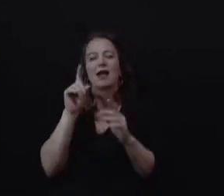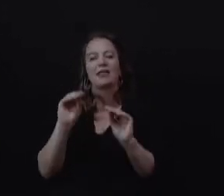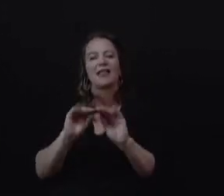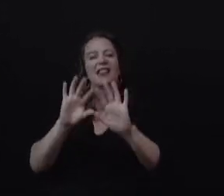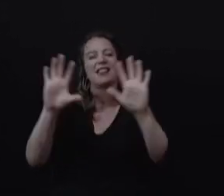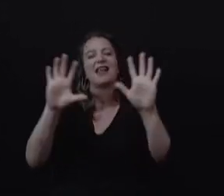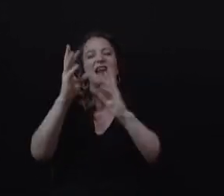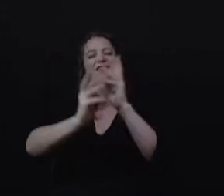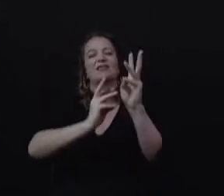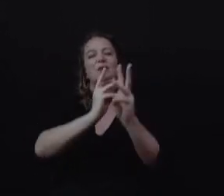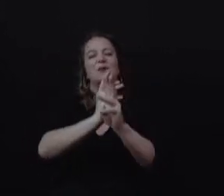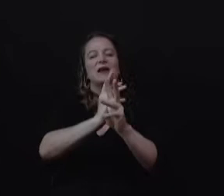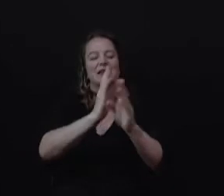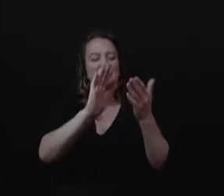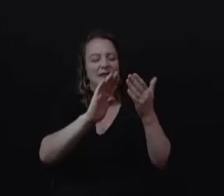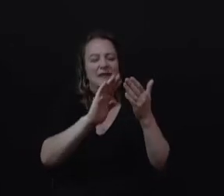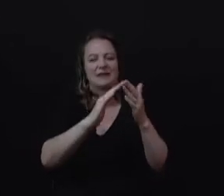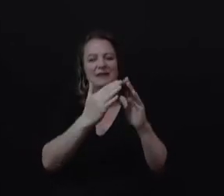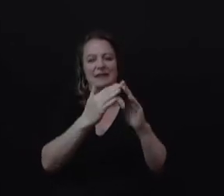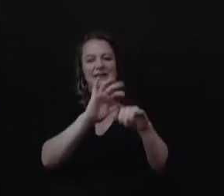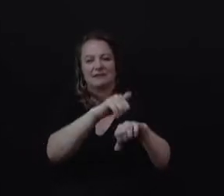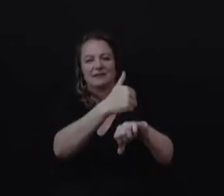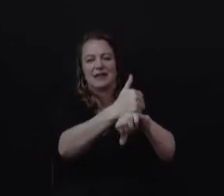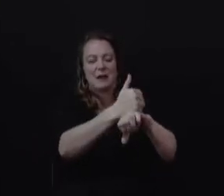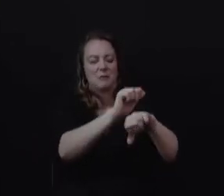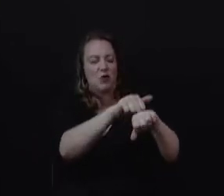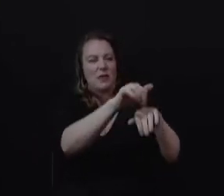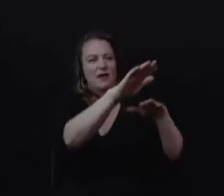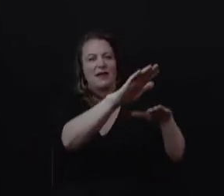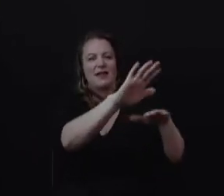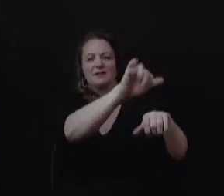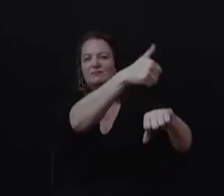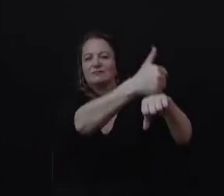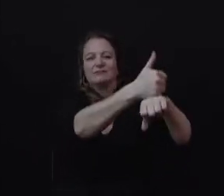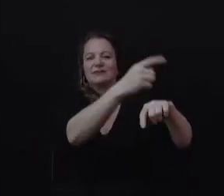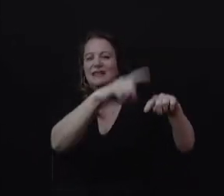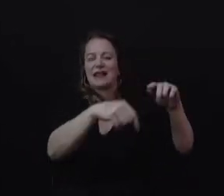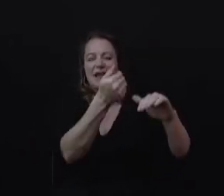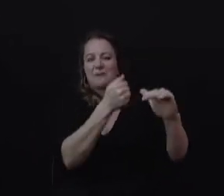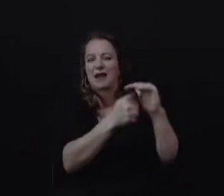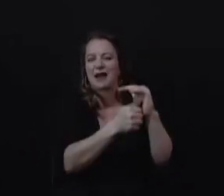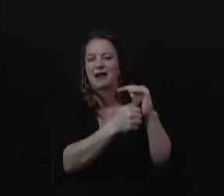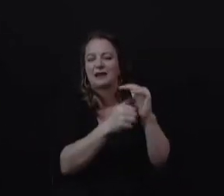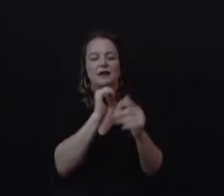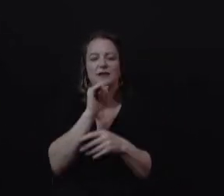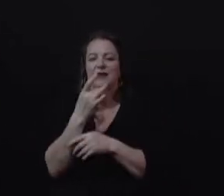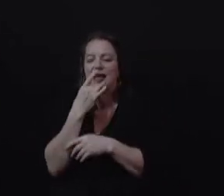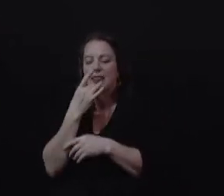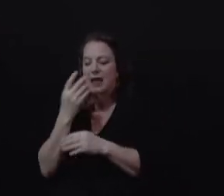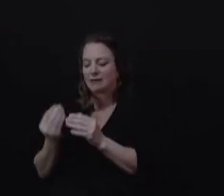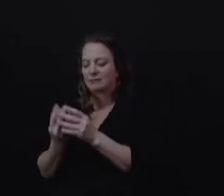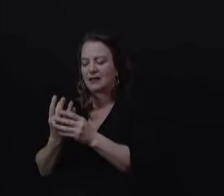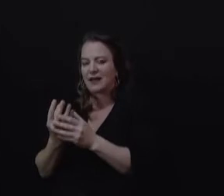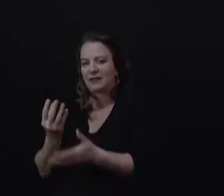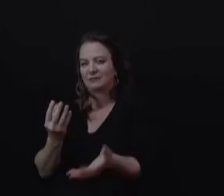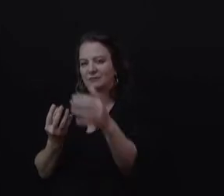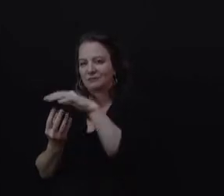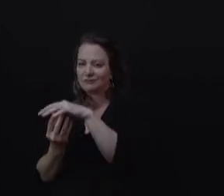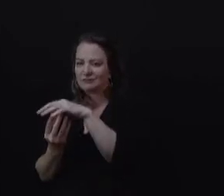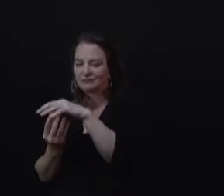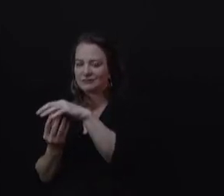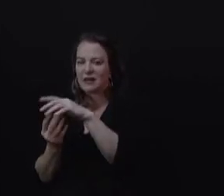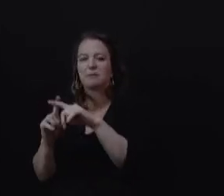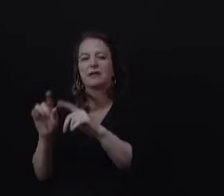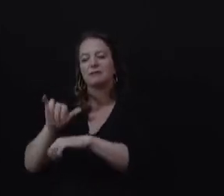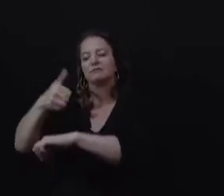A city that is set on a hill cannot be hidden, nor do people light a lamp and put it under a basket, but on a